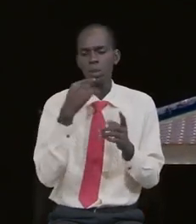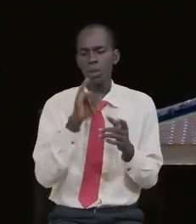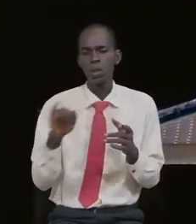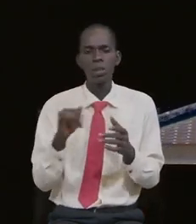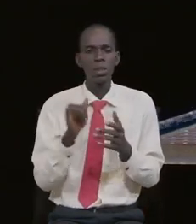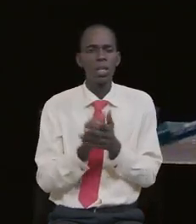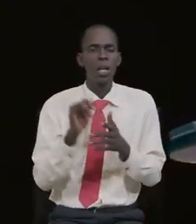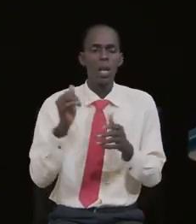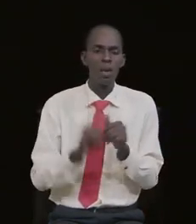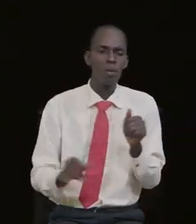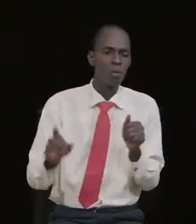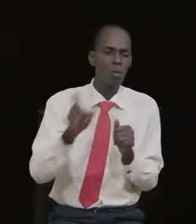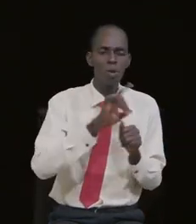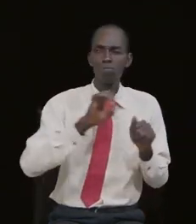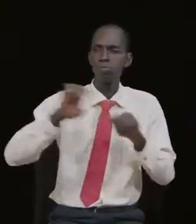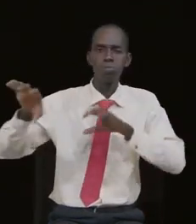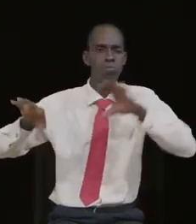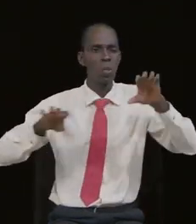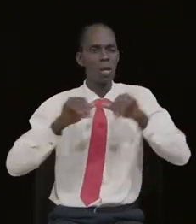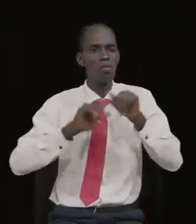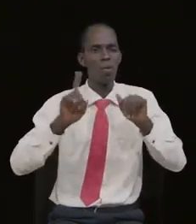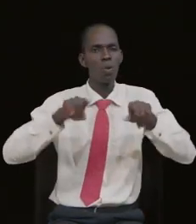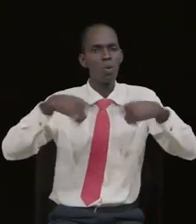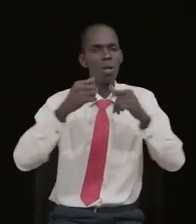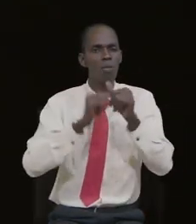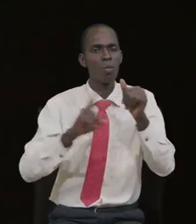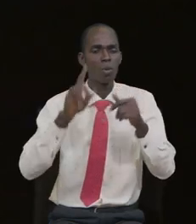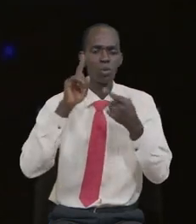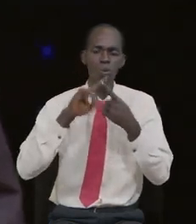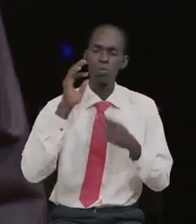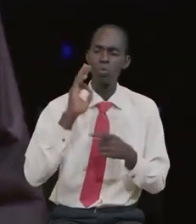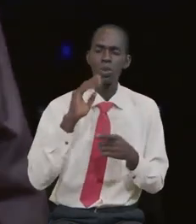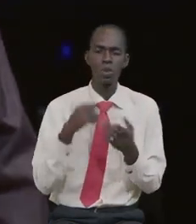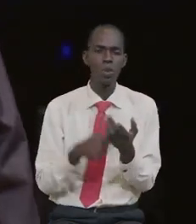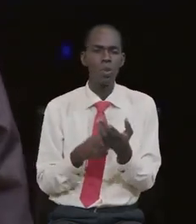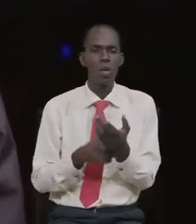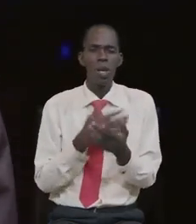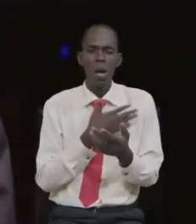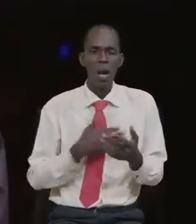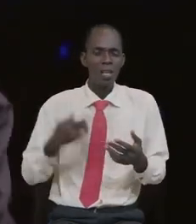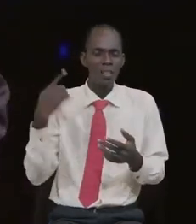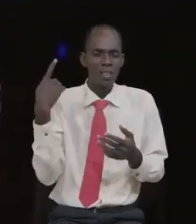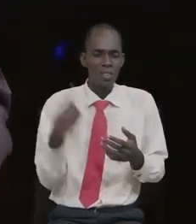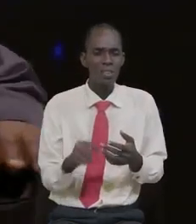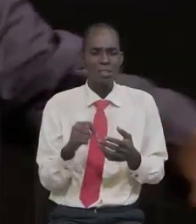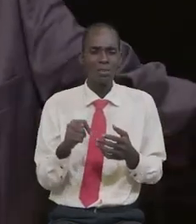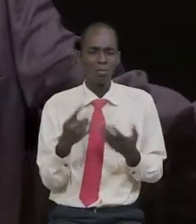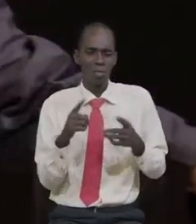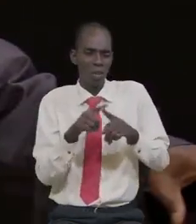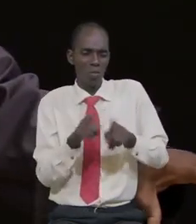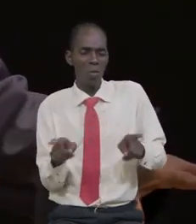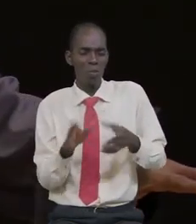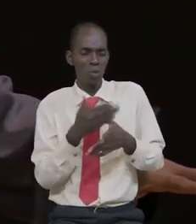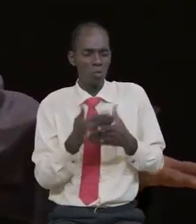continue. You've learned about the purity of life and the difference you ought to make between the clean and the unclean, between